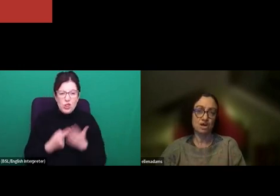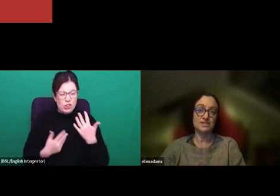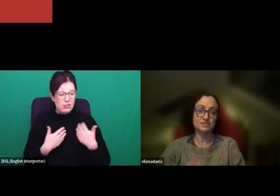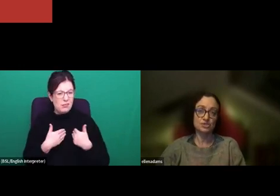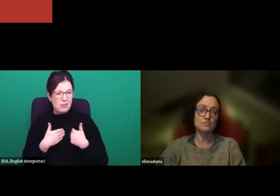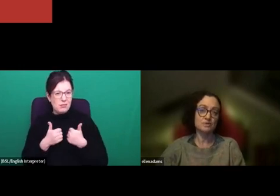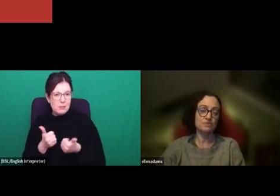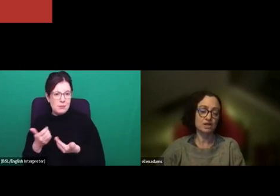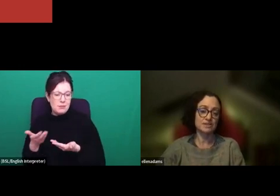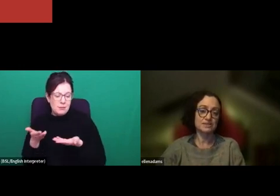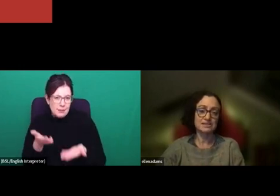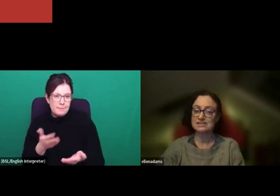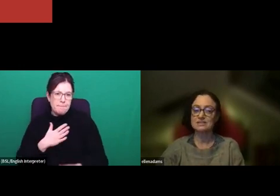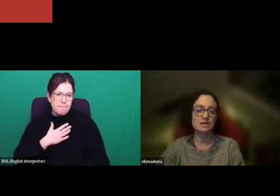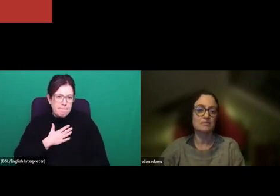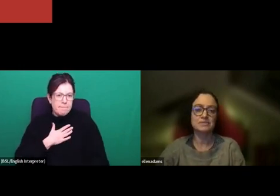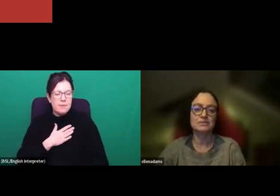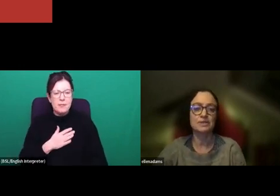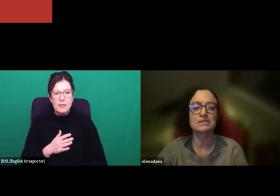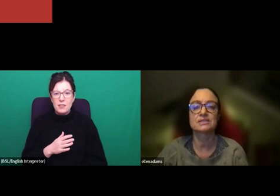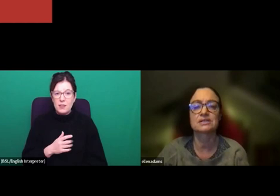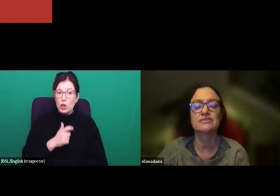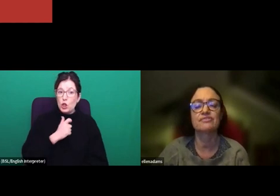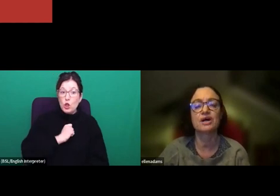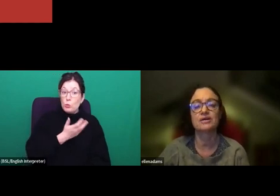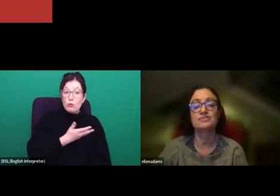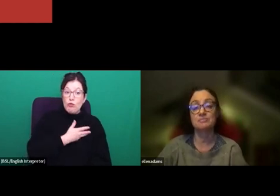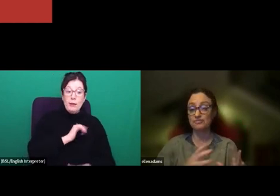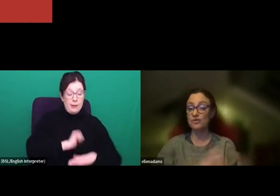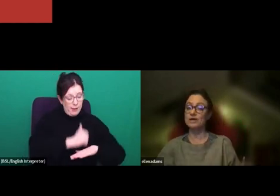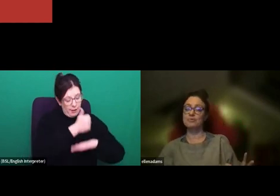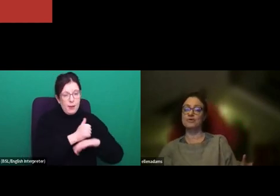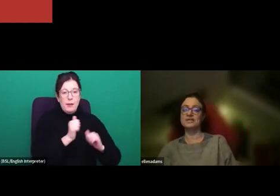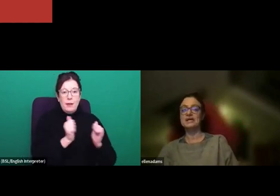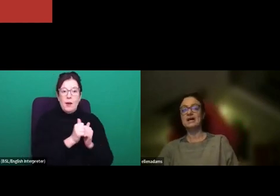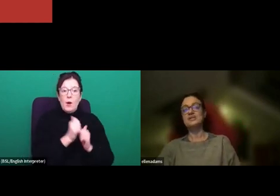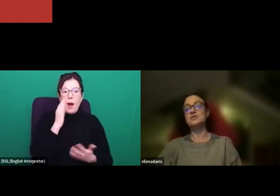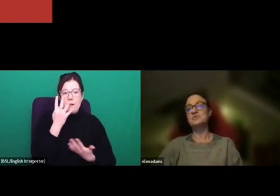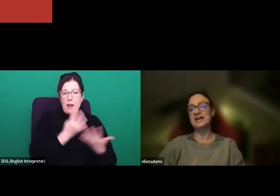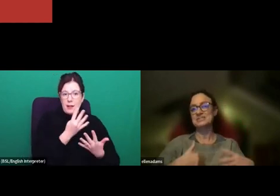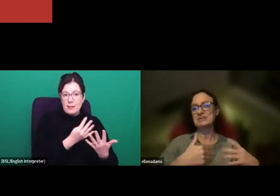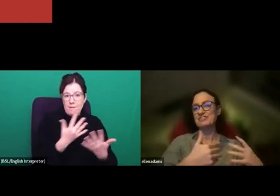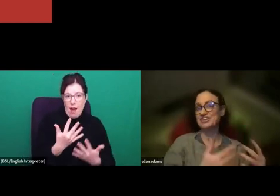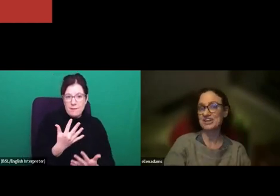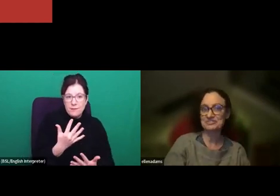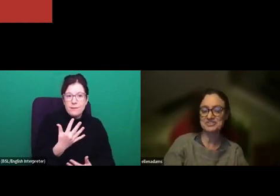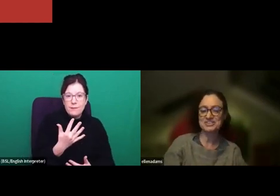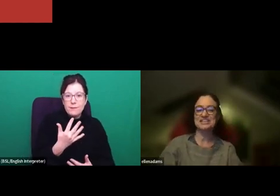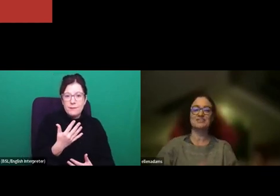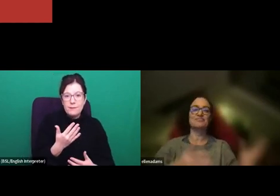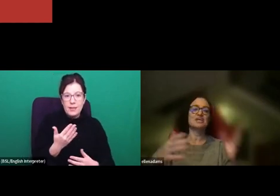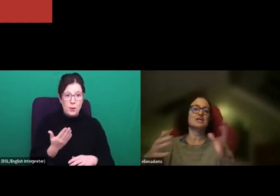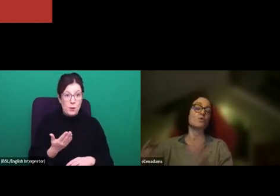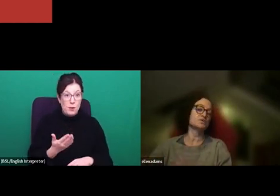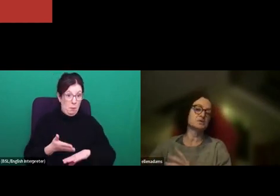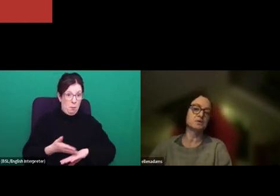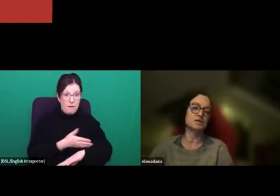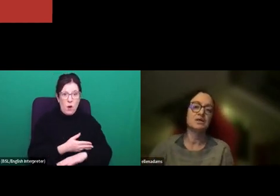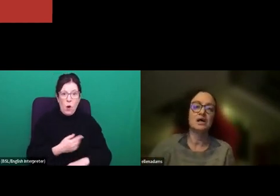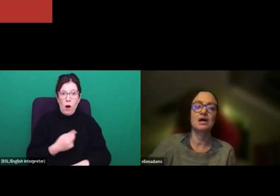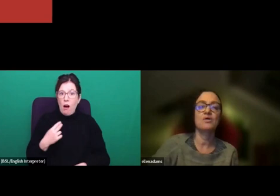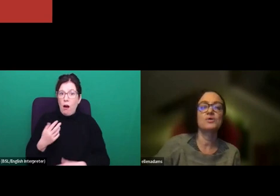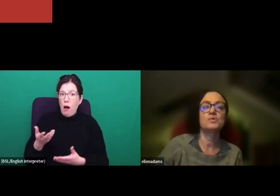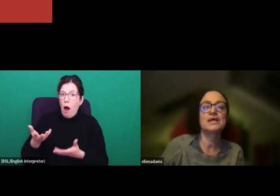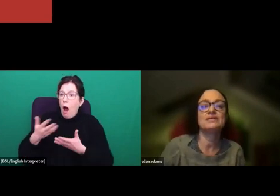being rights, human rights. That didn't come until 1995. So before that point, you had to be very grateful to get something, or you